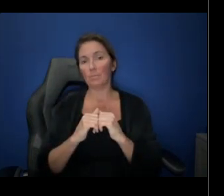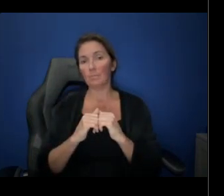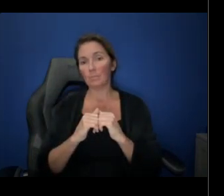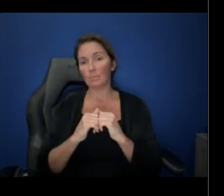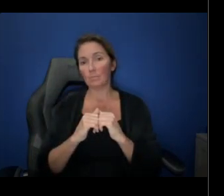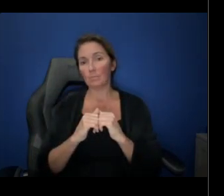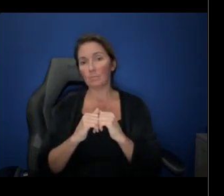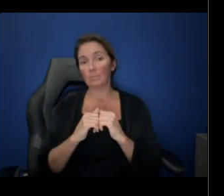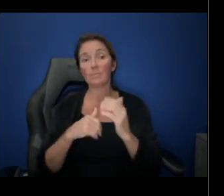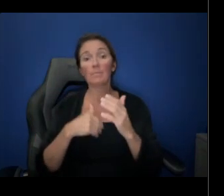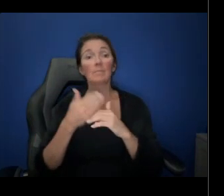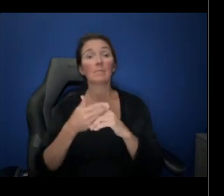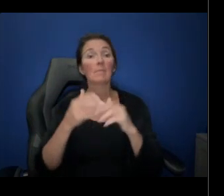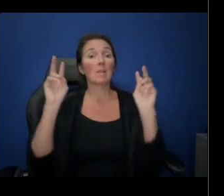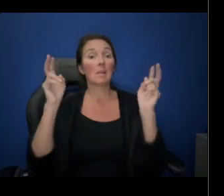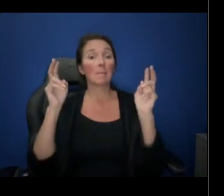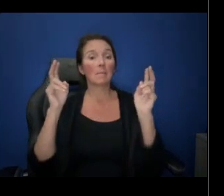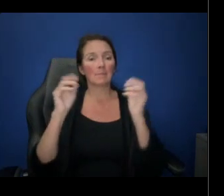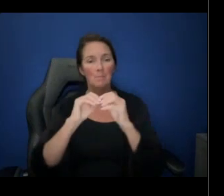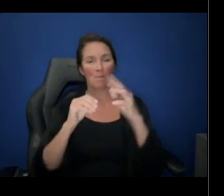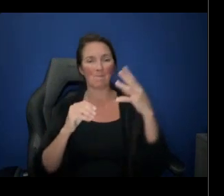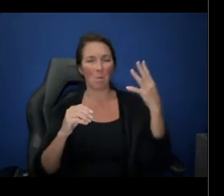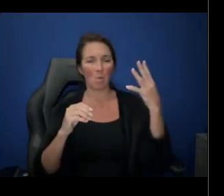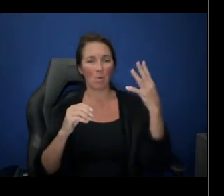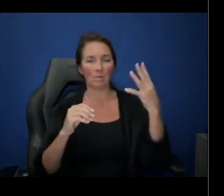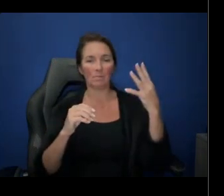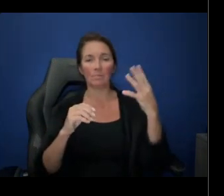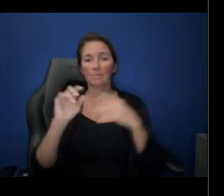And our next topic, 4, site